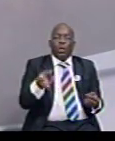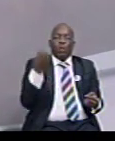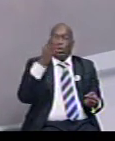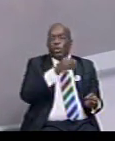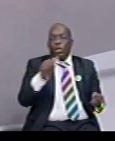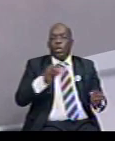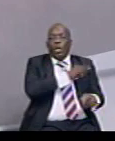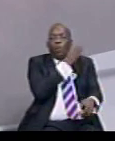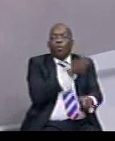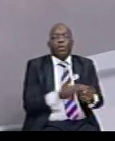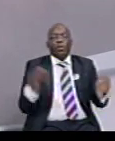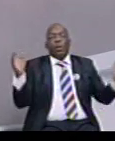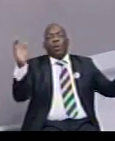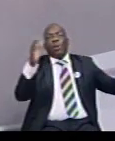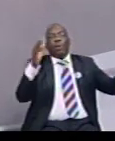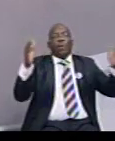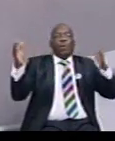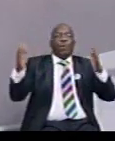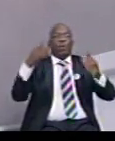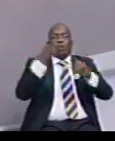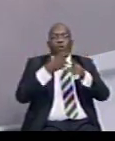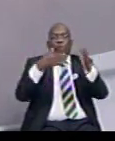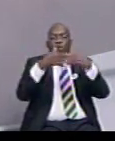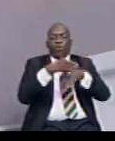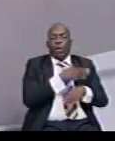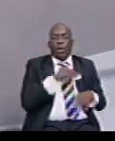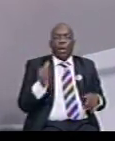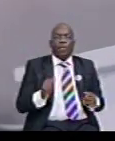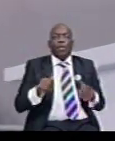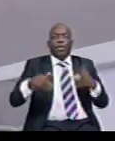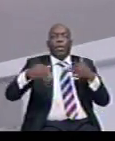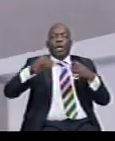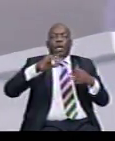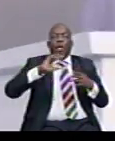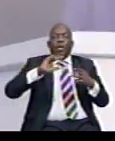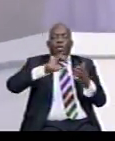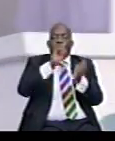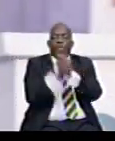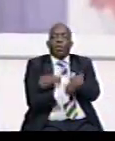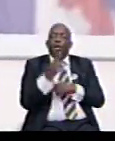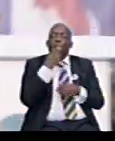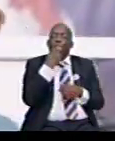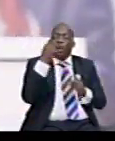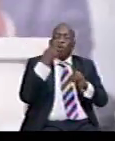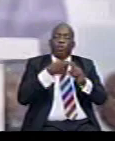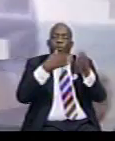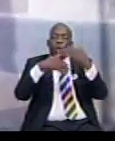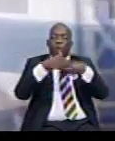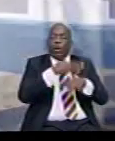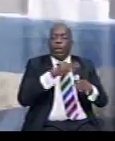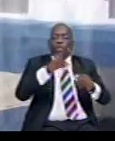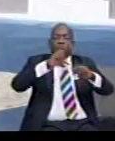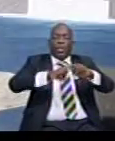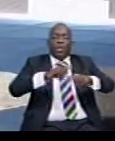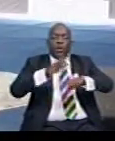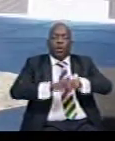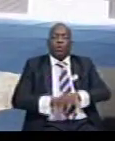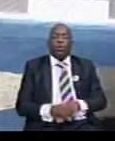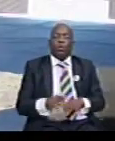and cloven tongues as of fire, and it sat on each of them.